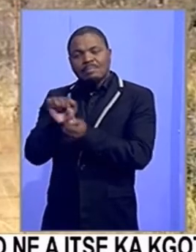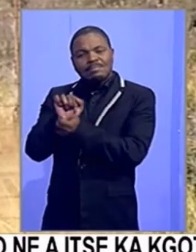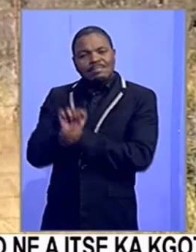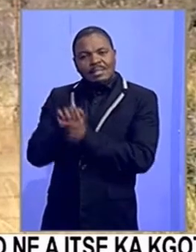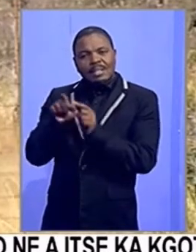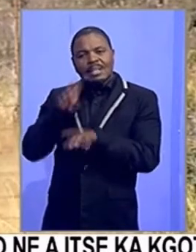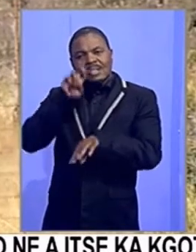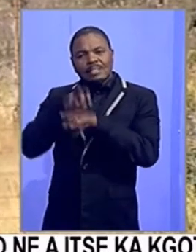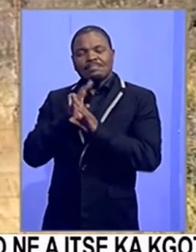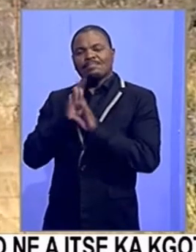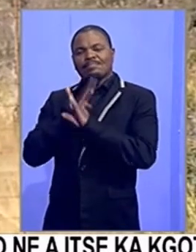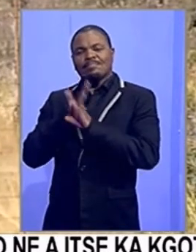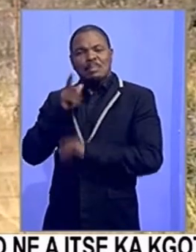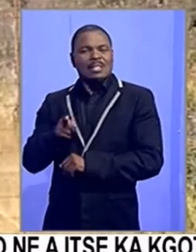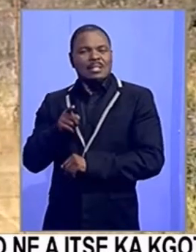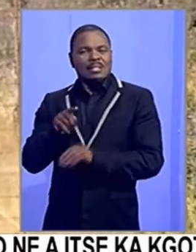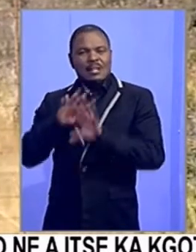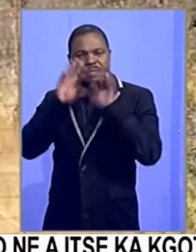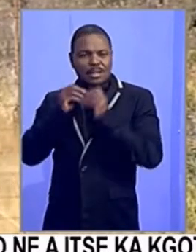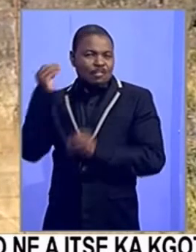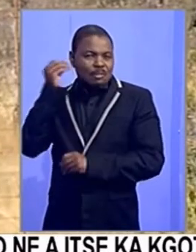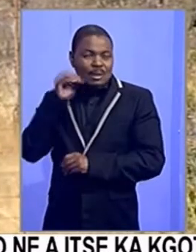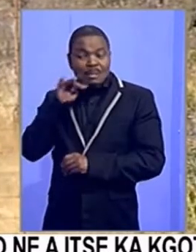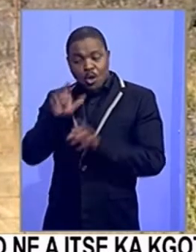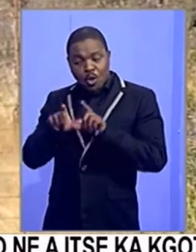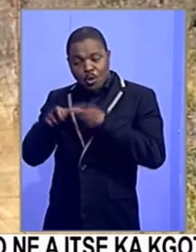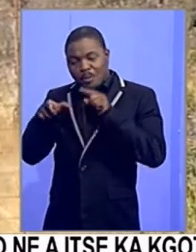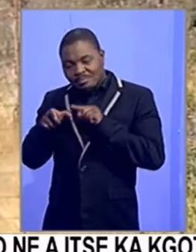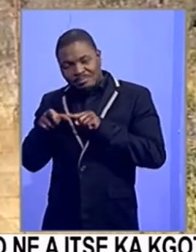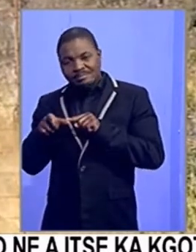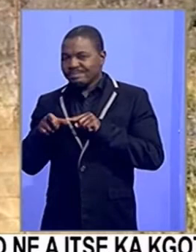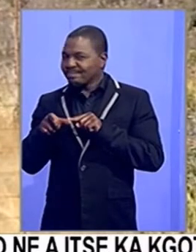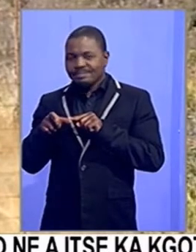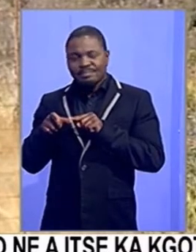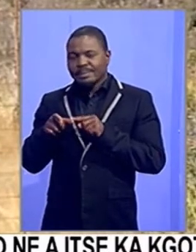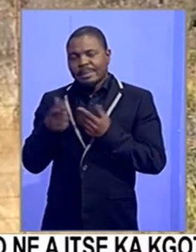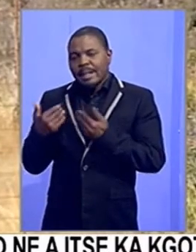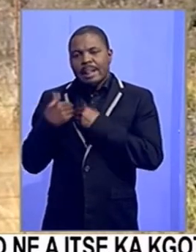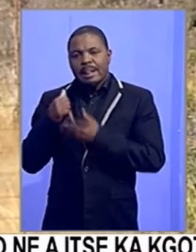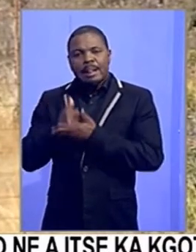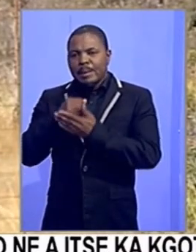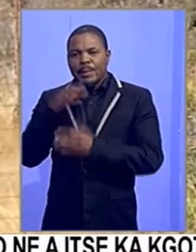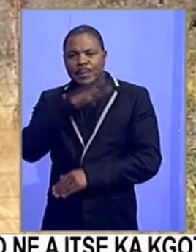wa go nna bofihla mme se dira gore komiti eo e se ke ya nna le mosola.